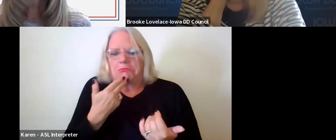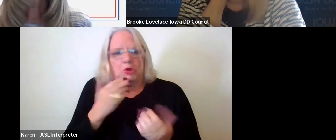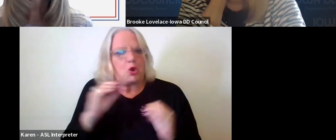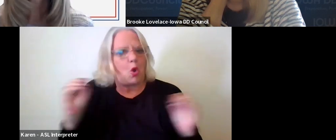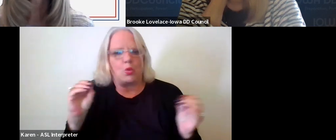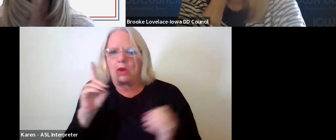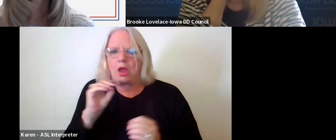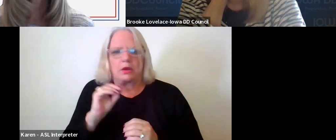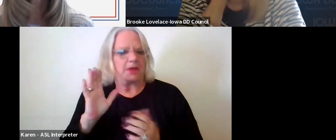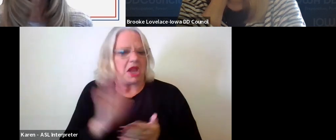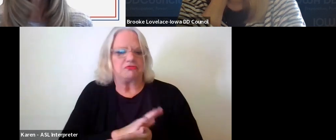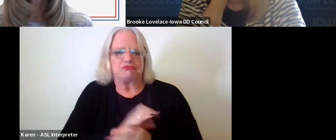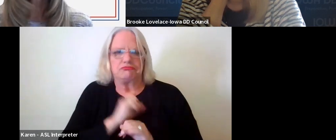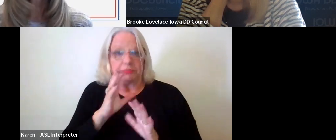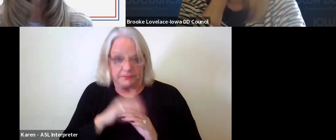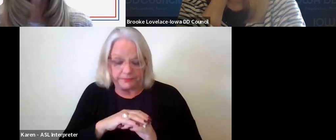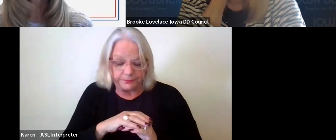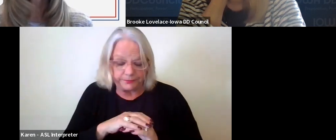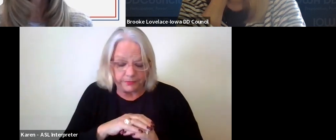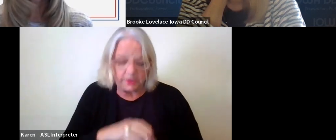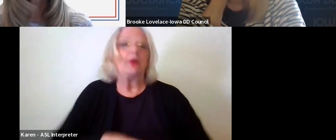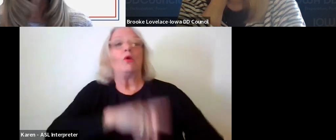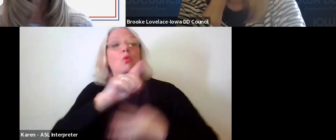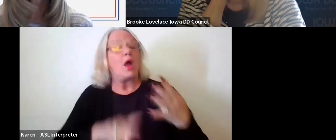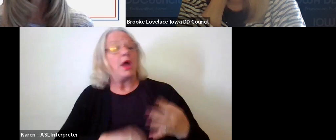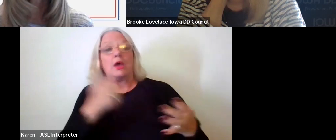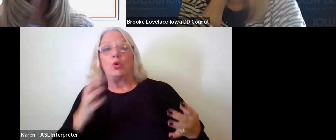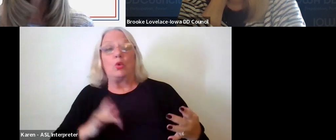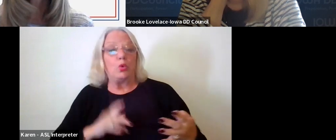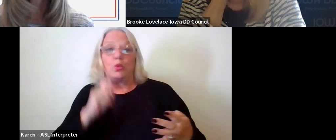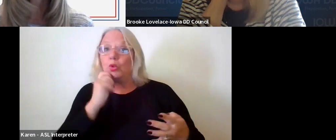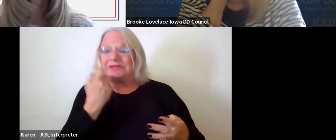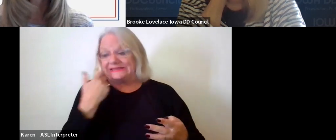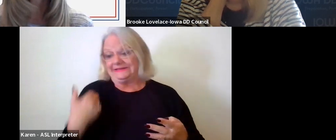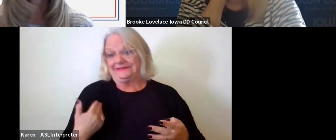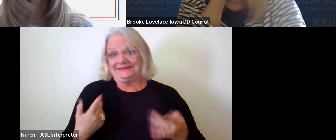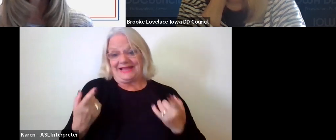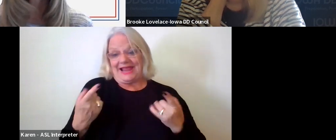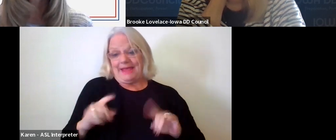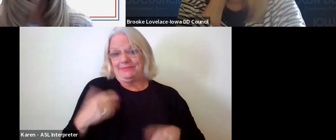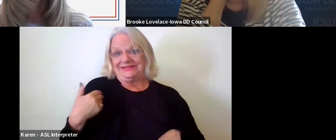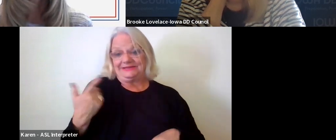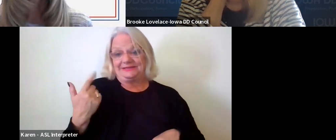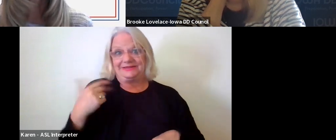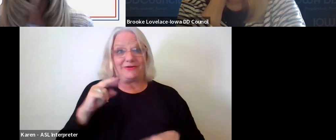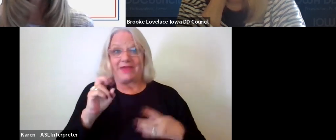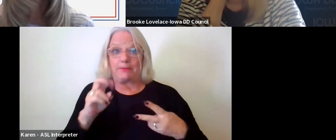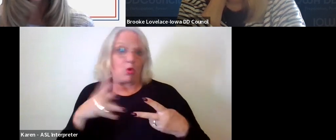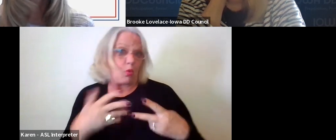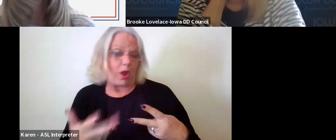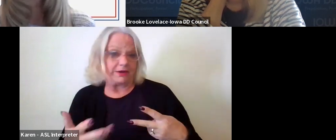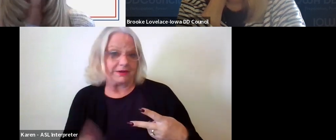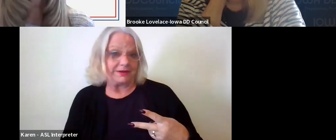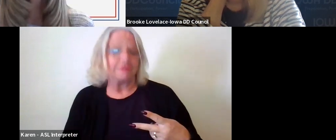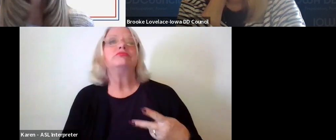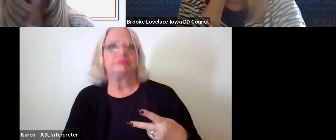All right, so one of the other great things that happened in November of last year was we now